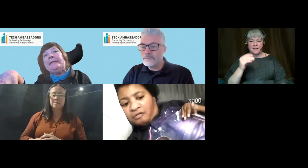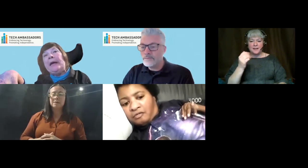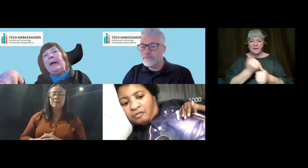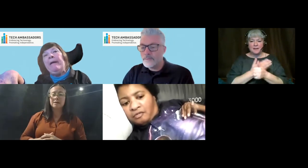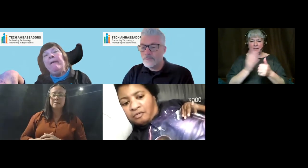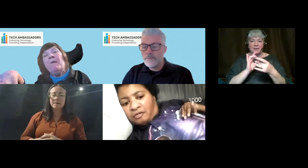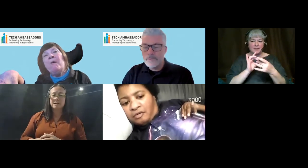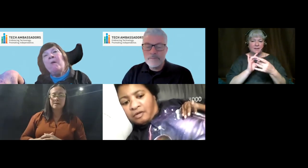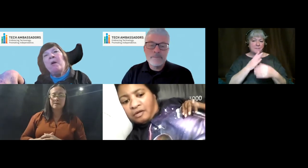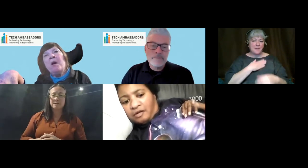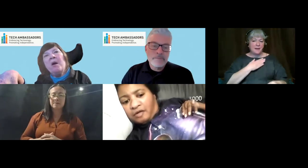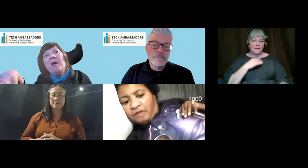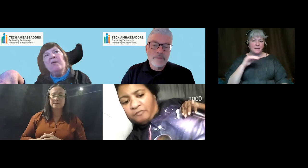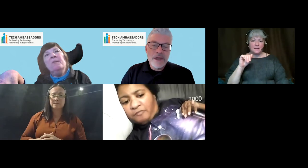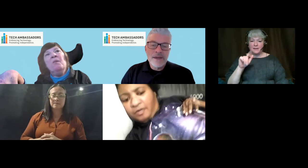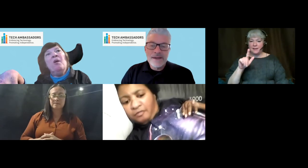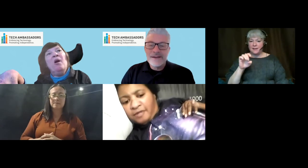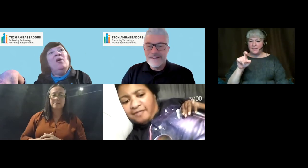Alexa does.